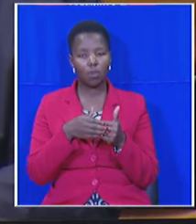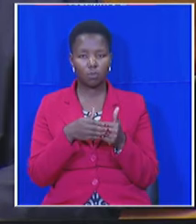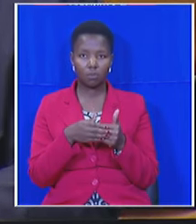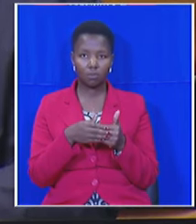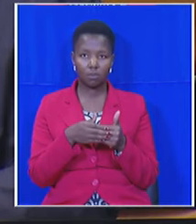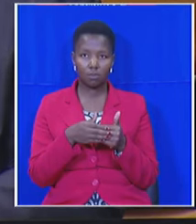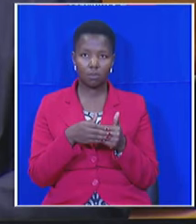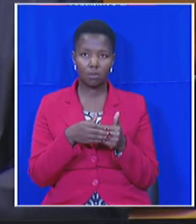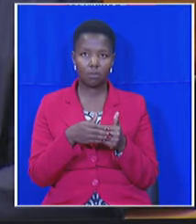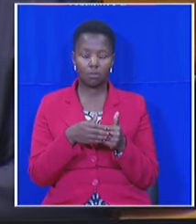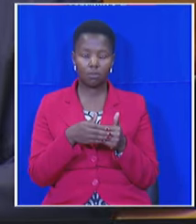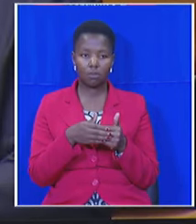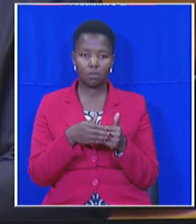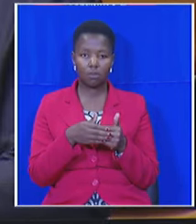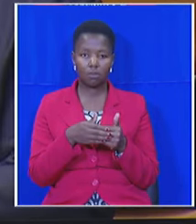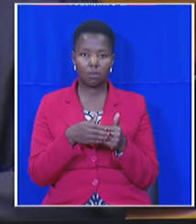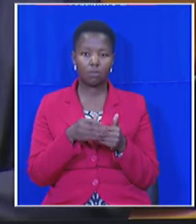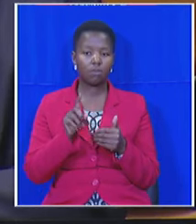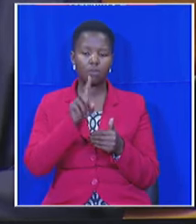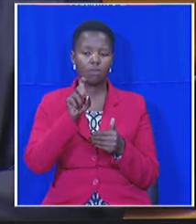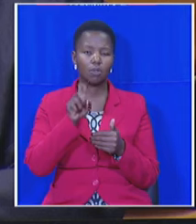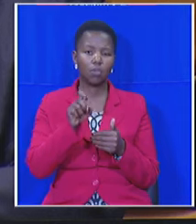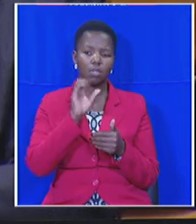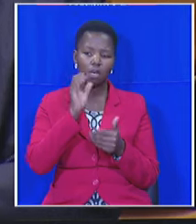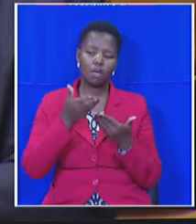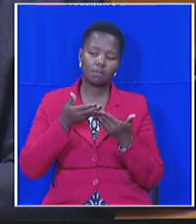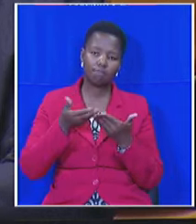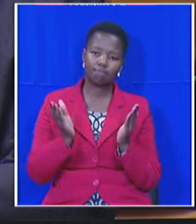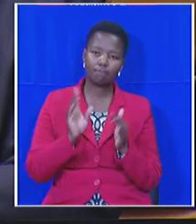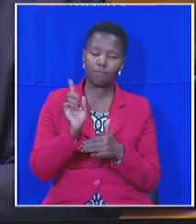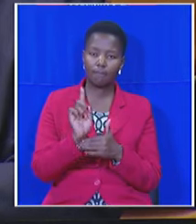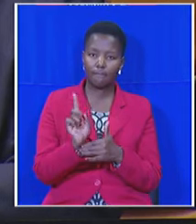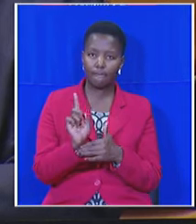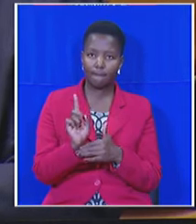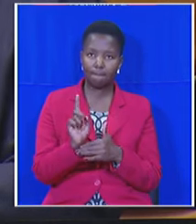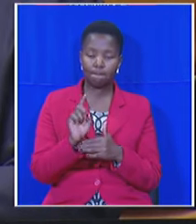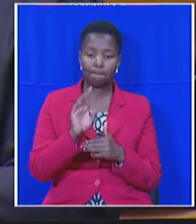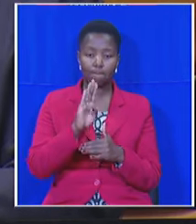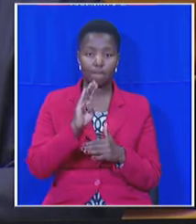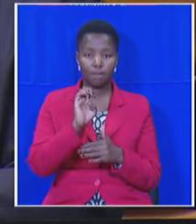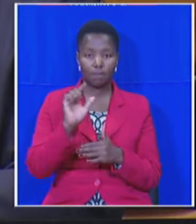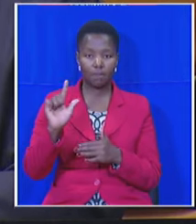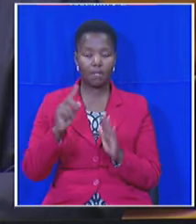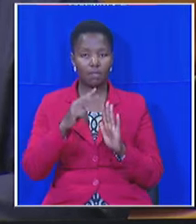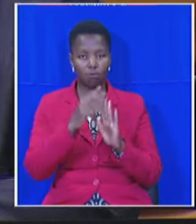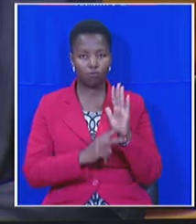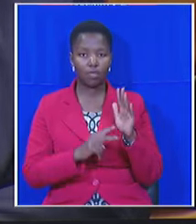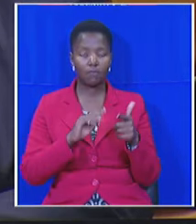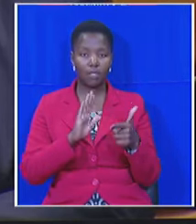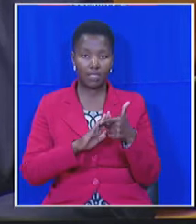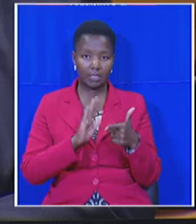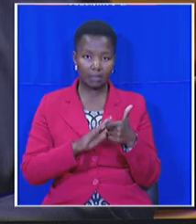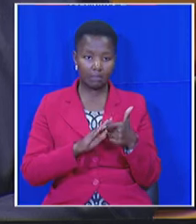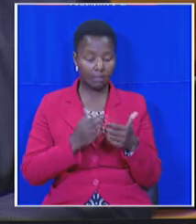chair. The question before the House is that the bill should be read the second time. Are